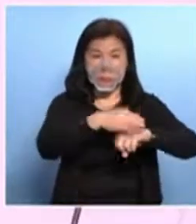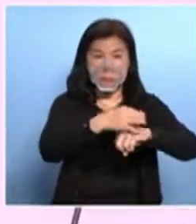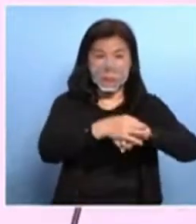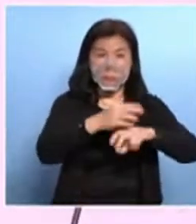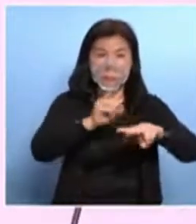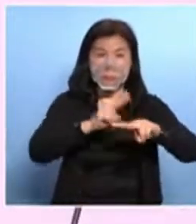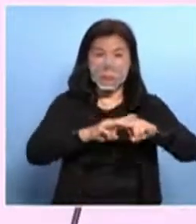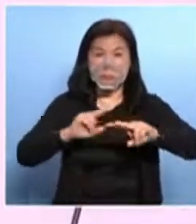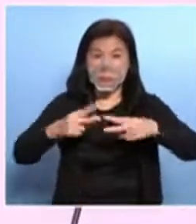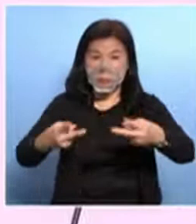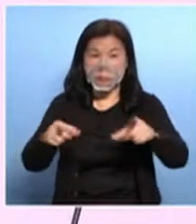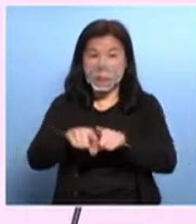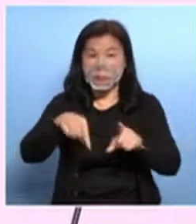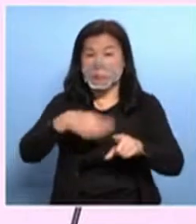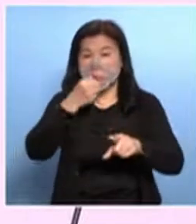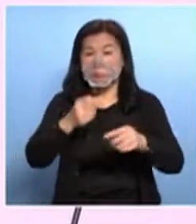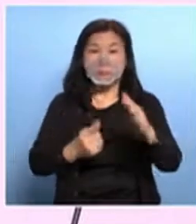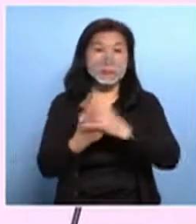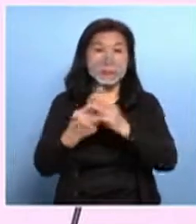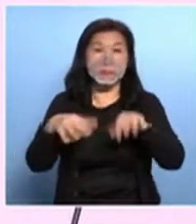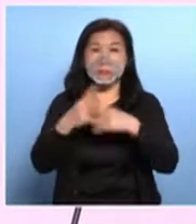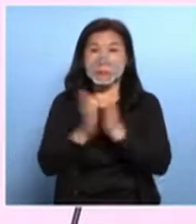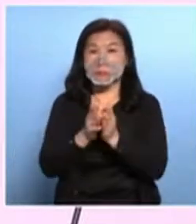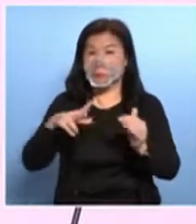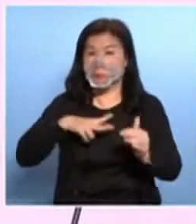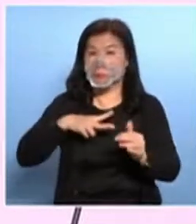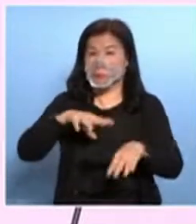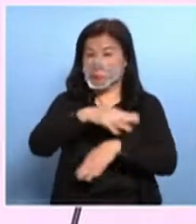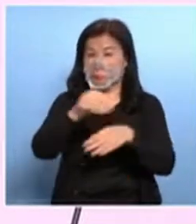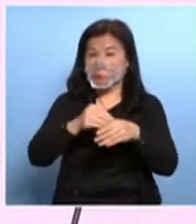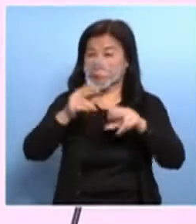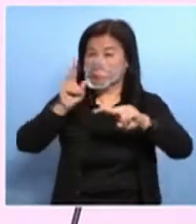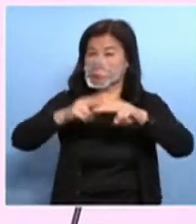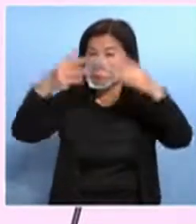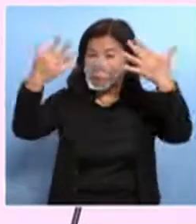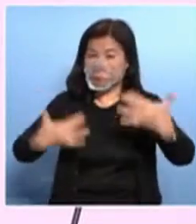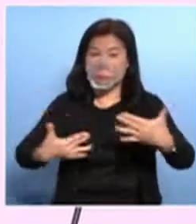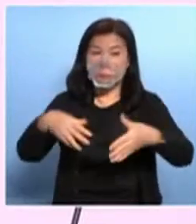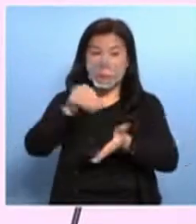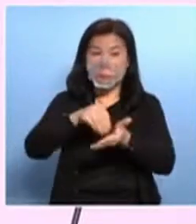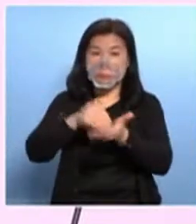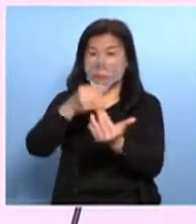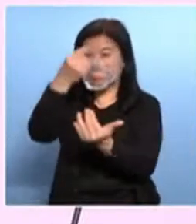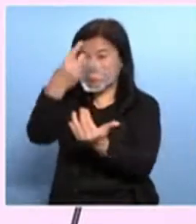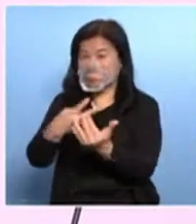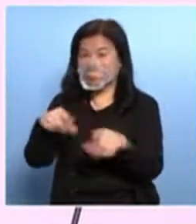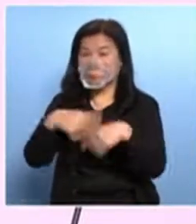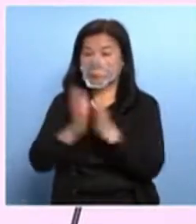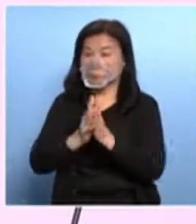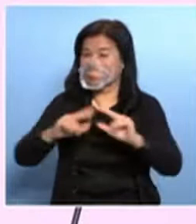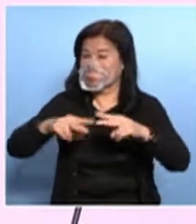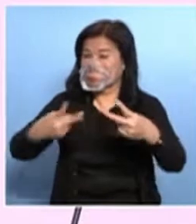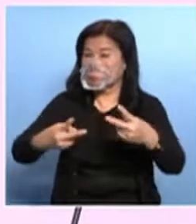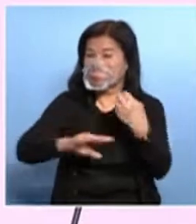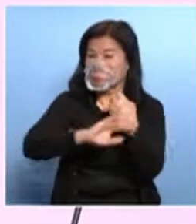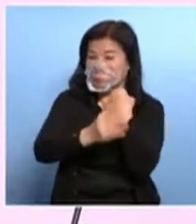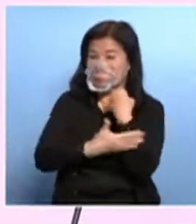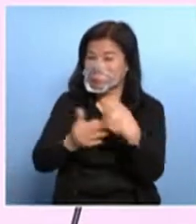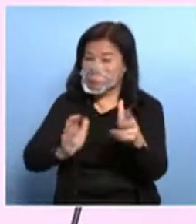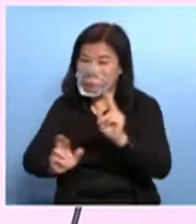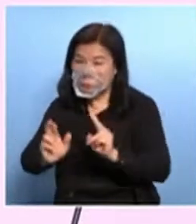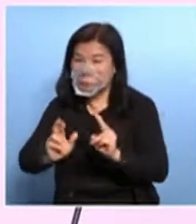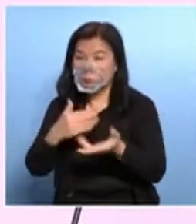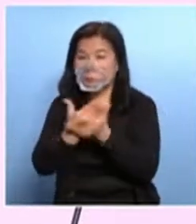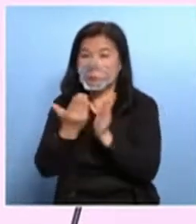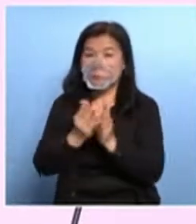Integrate into the national development. Hong Kong has unique advantages, including institutional advantages under one country, two systems, a fine tradition